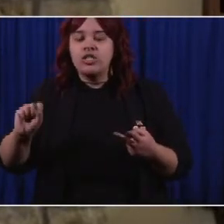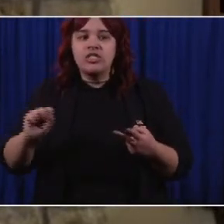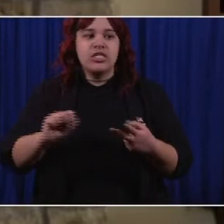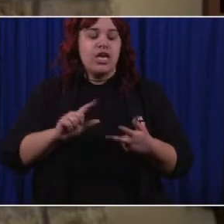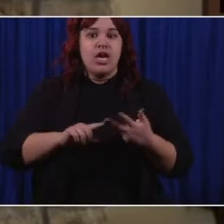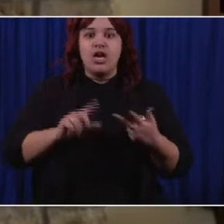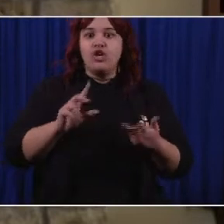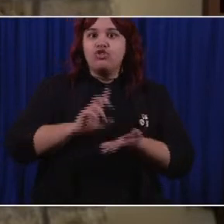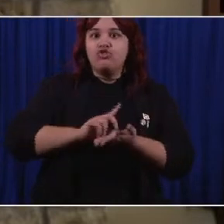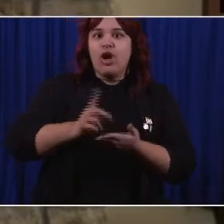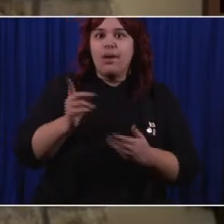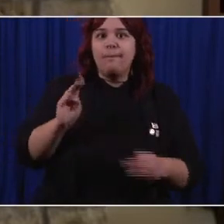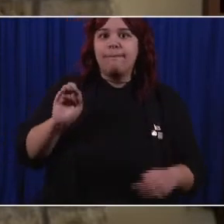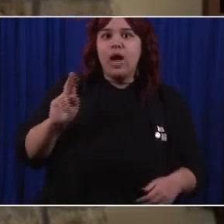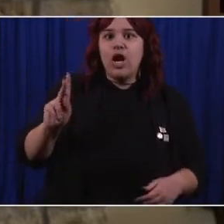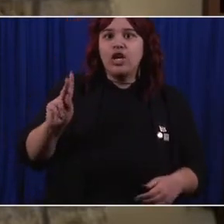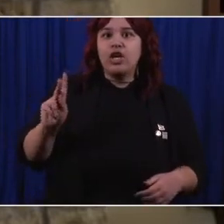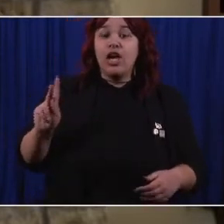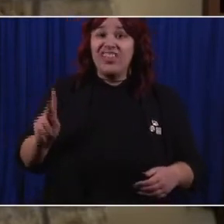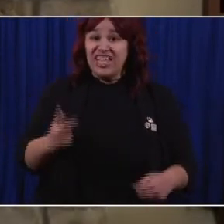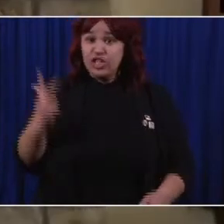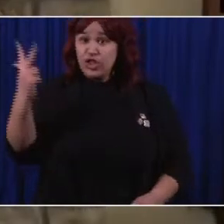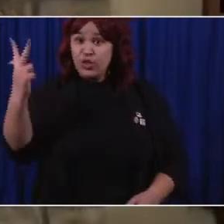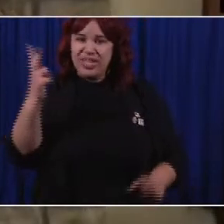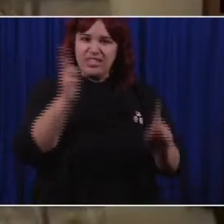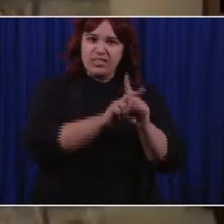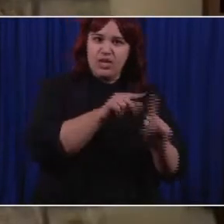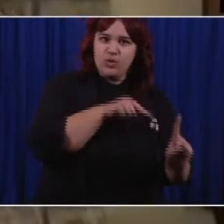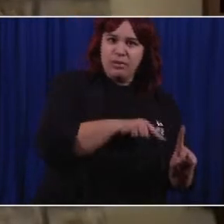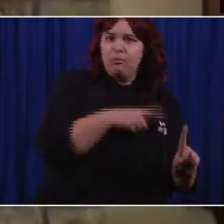although he's already gotten it? Yeah, Dan,